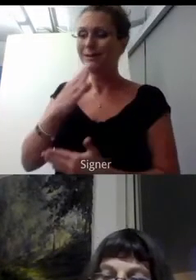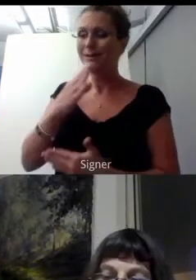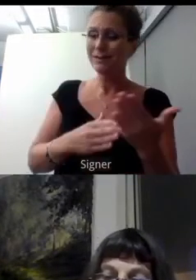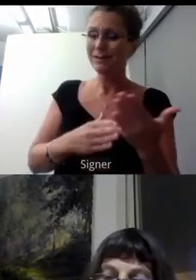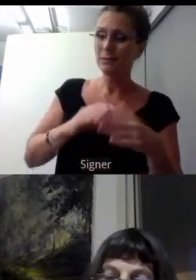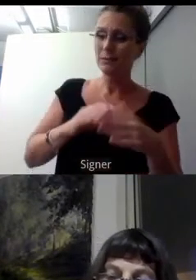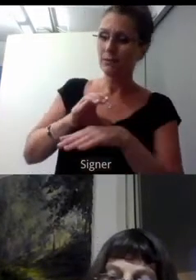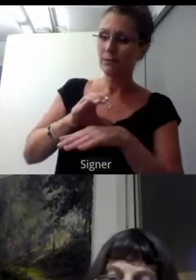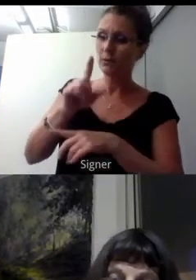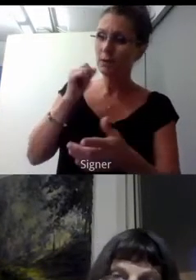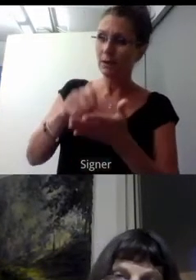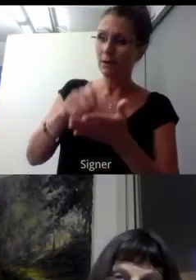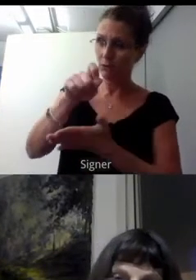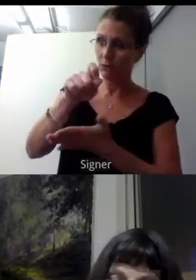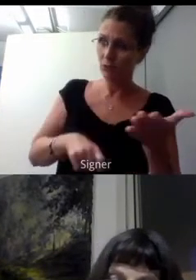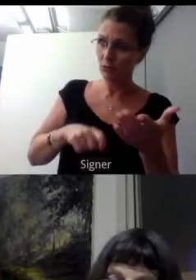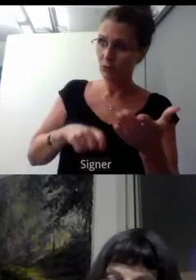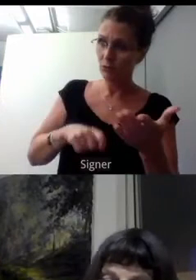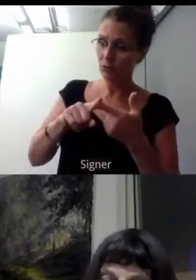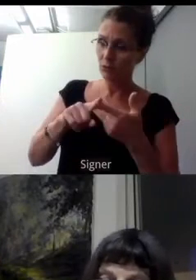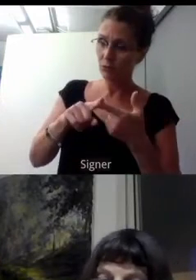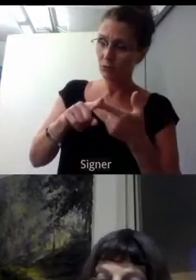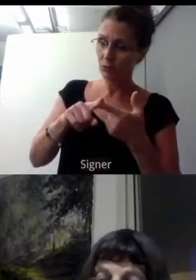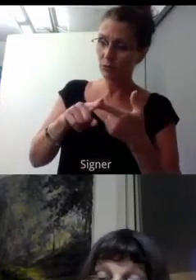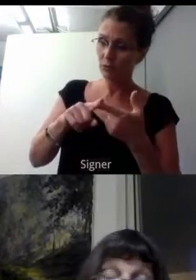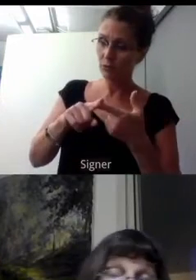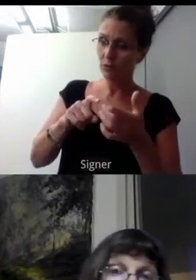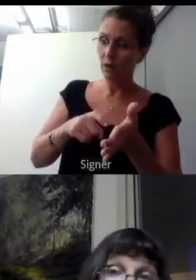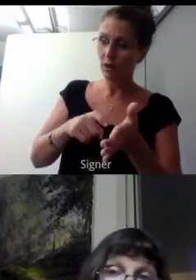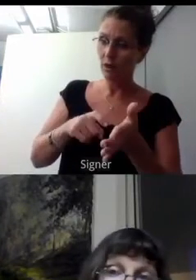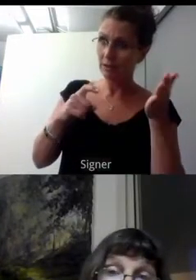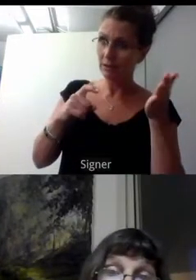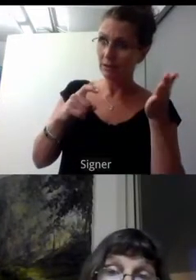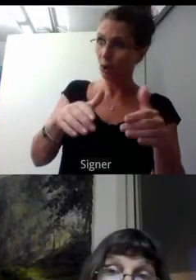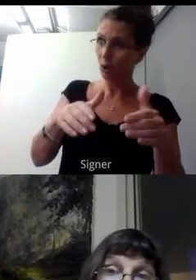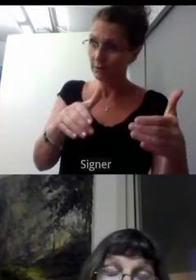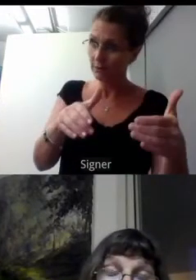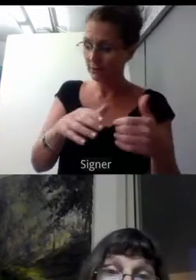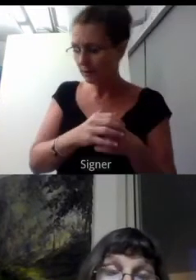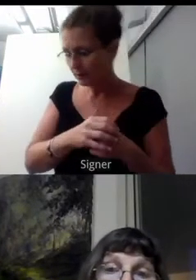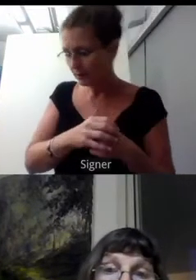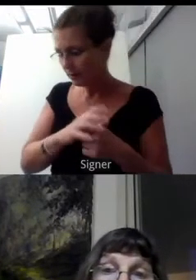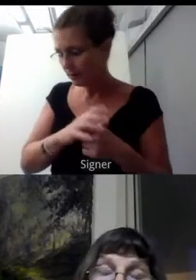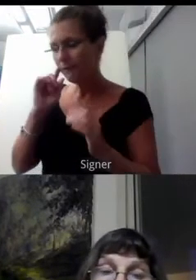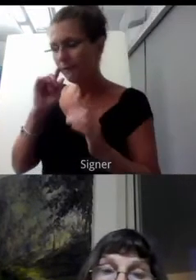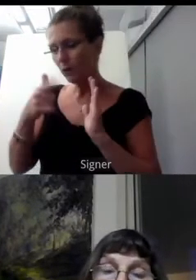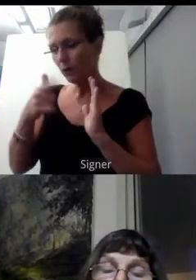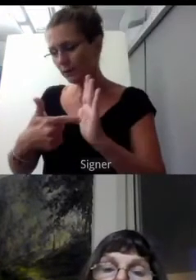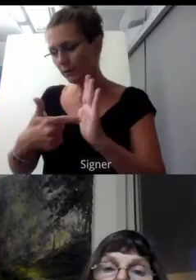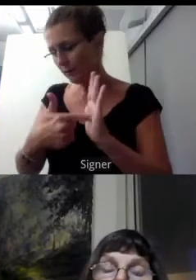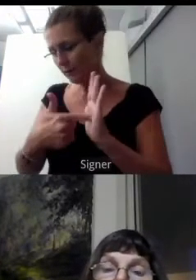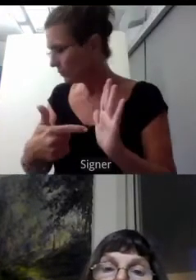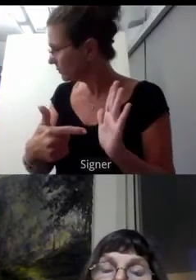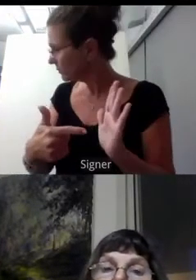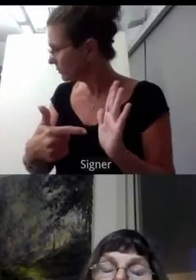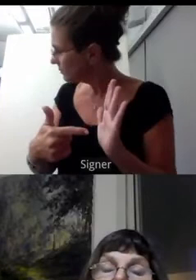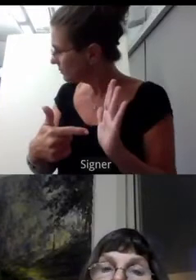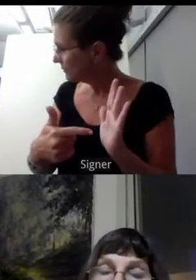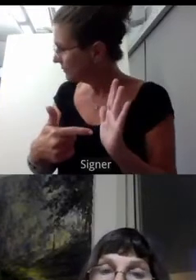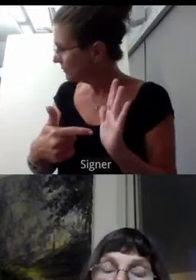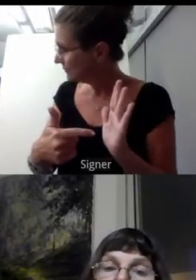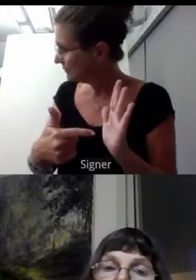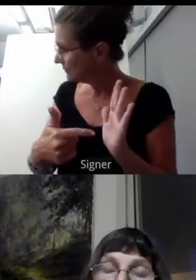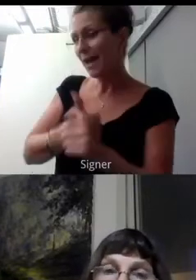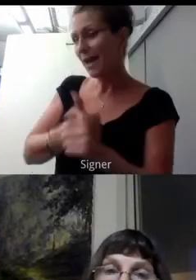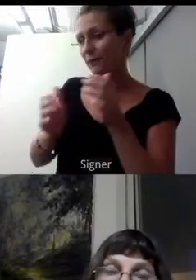obliged bodies. For example, every public place have to prepare a list